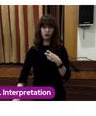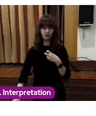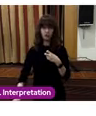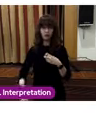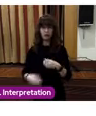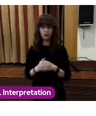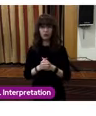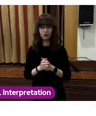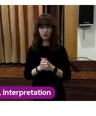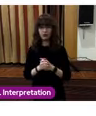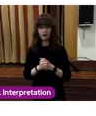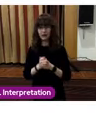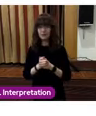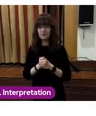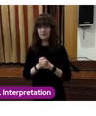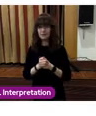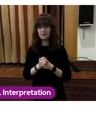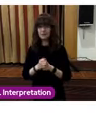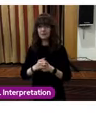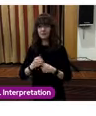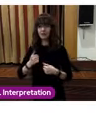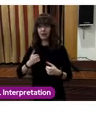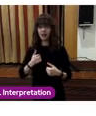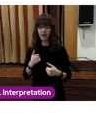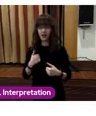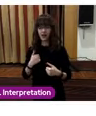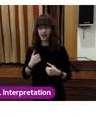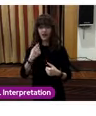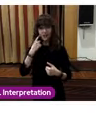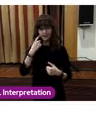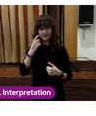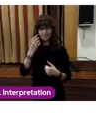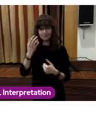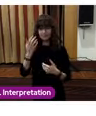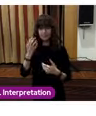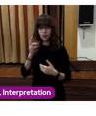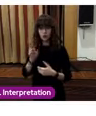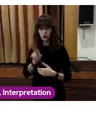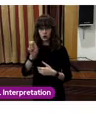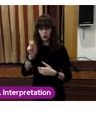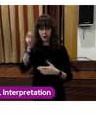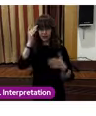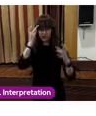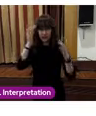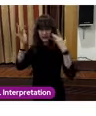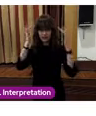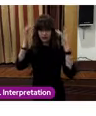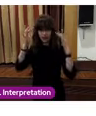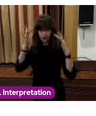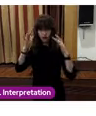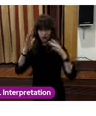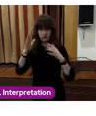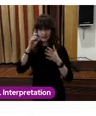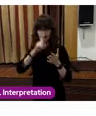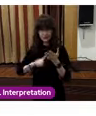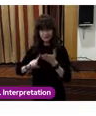And I will say that the U.S. intelligence community actually handled this